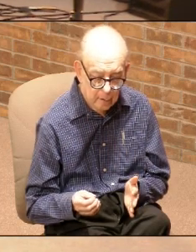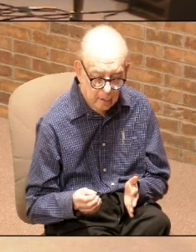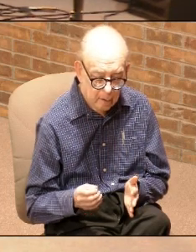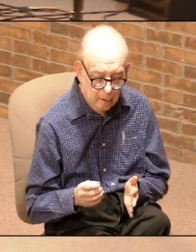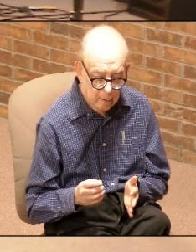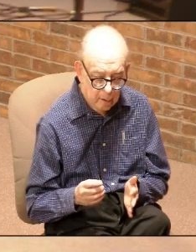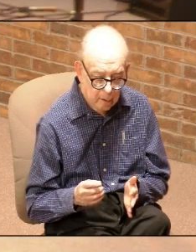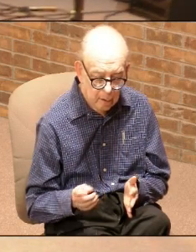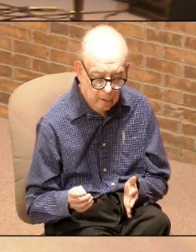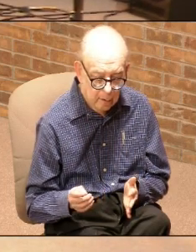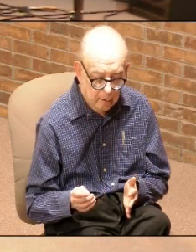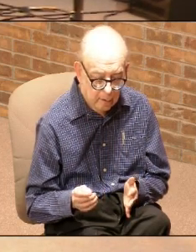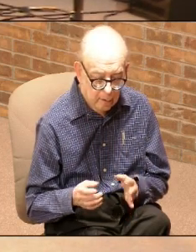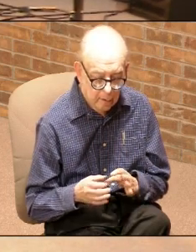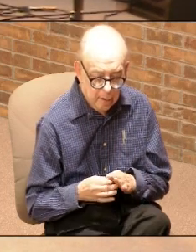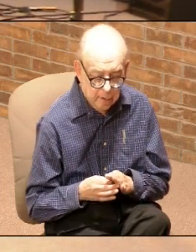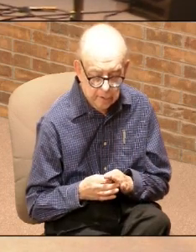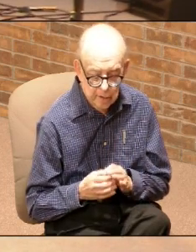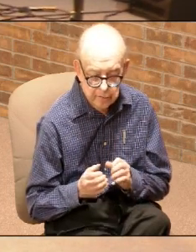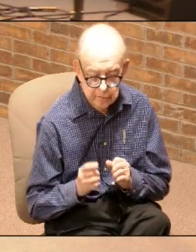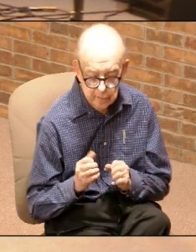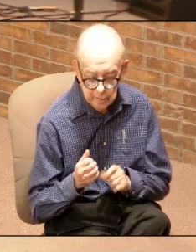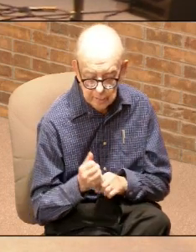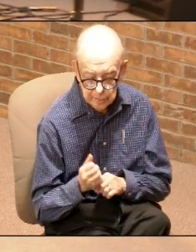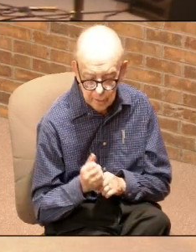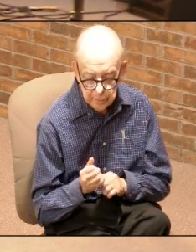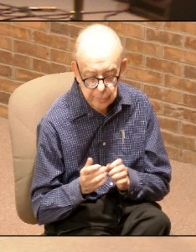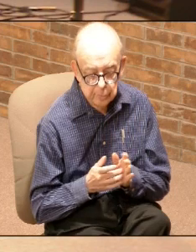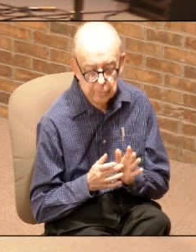think that they attach themselves to him.